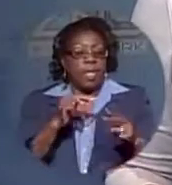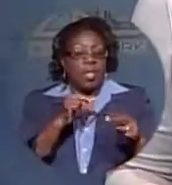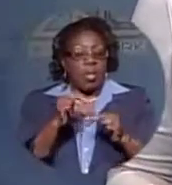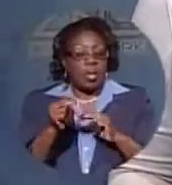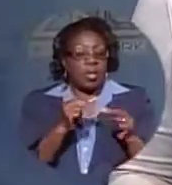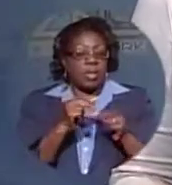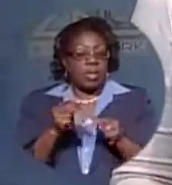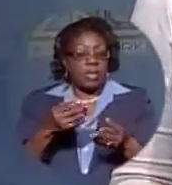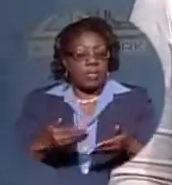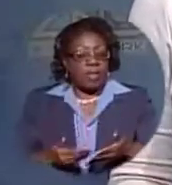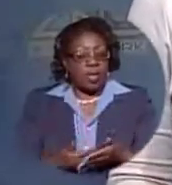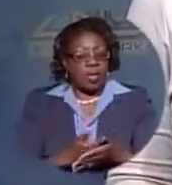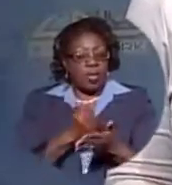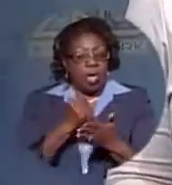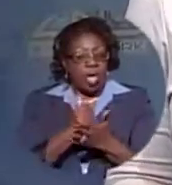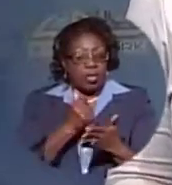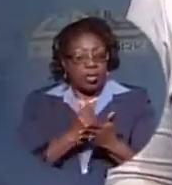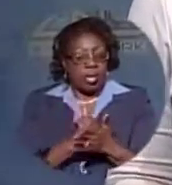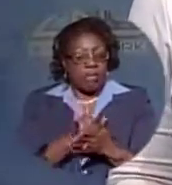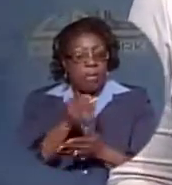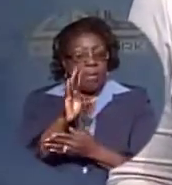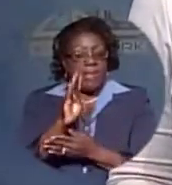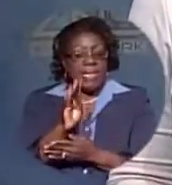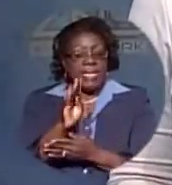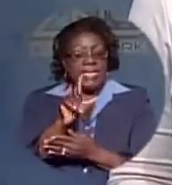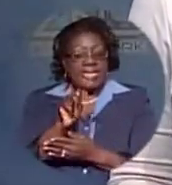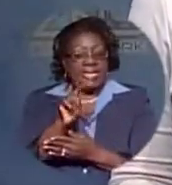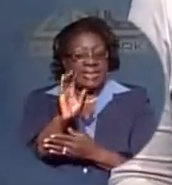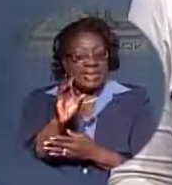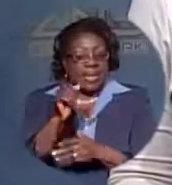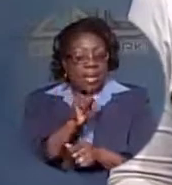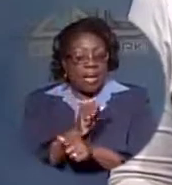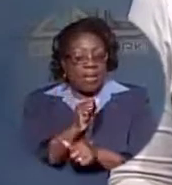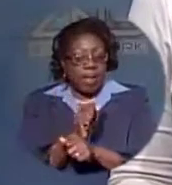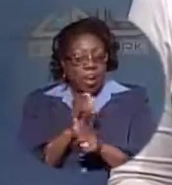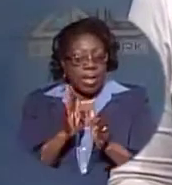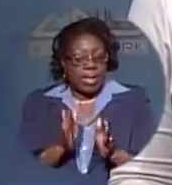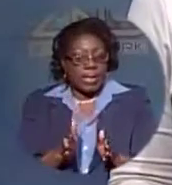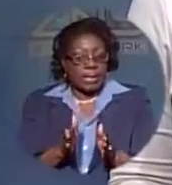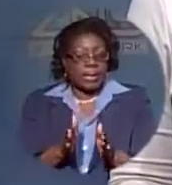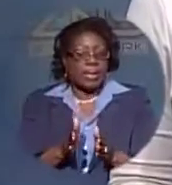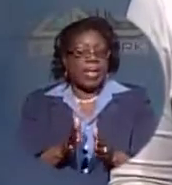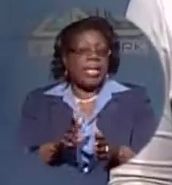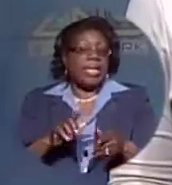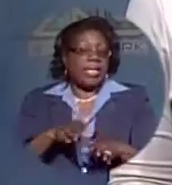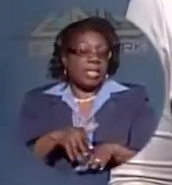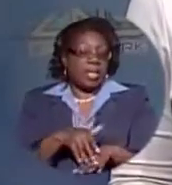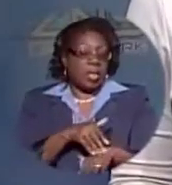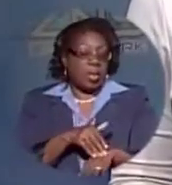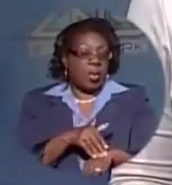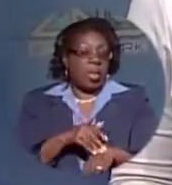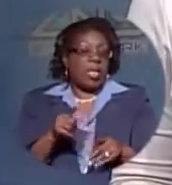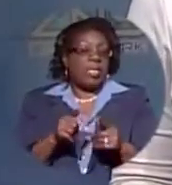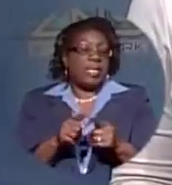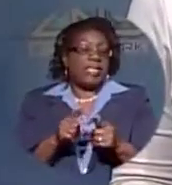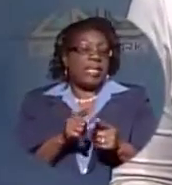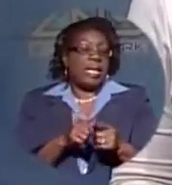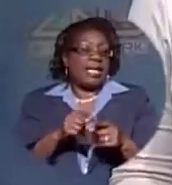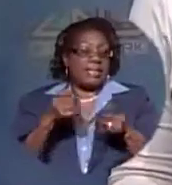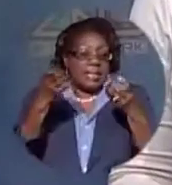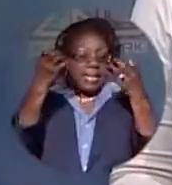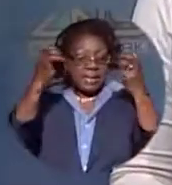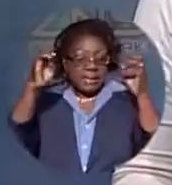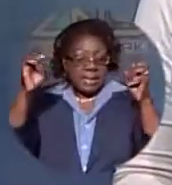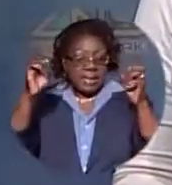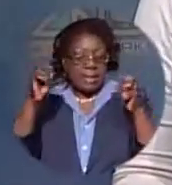Negotiations for a new contract for BTC employees appear to be slowed. This as executives of the Bahamas Communications and Public Officers